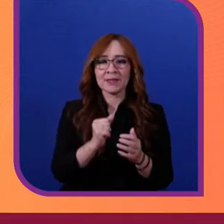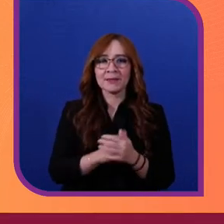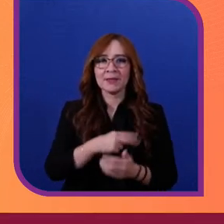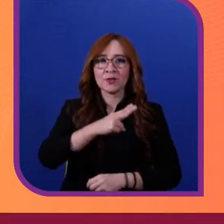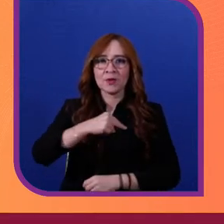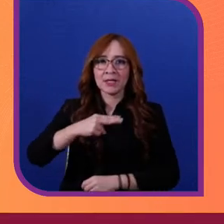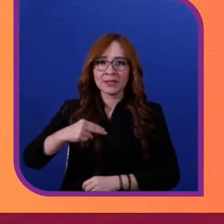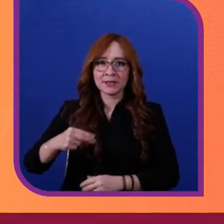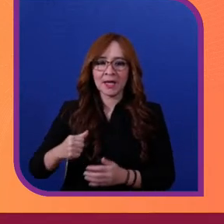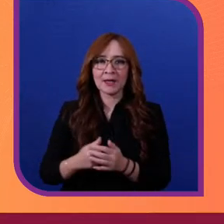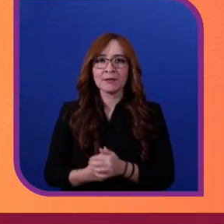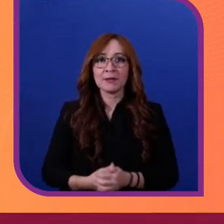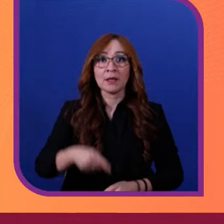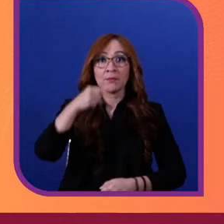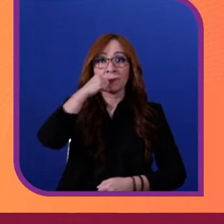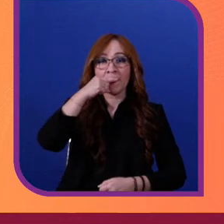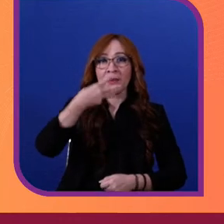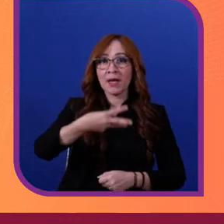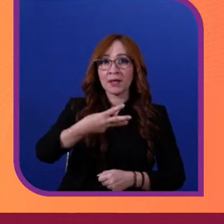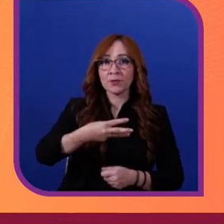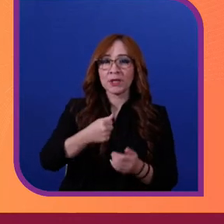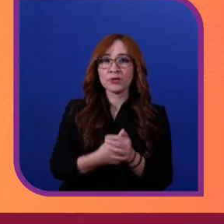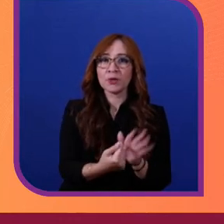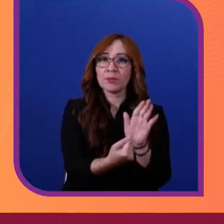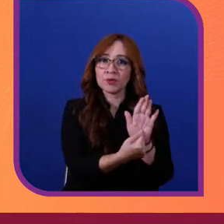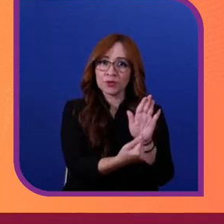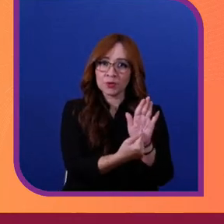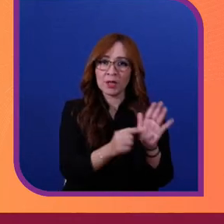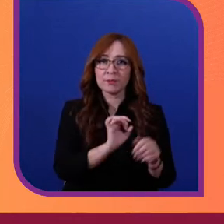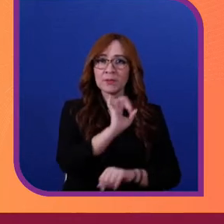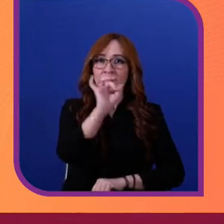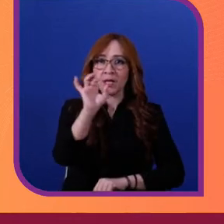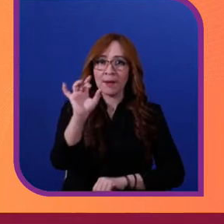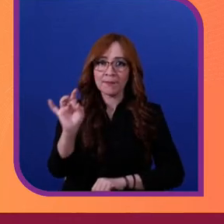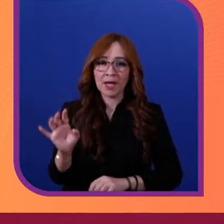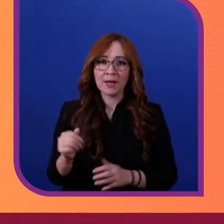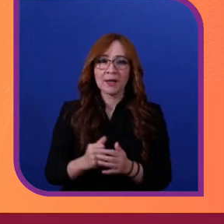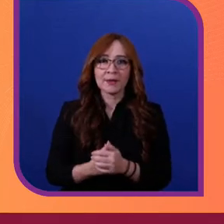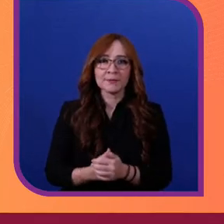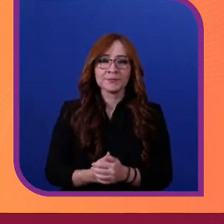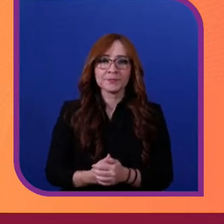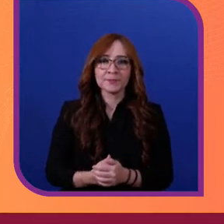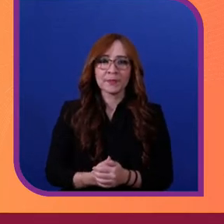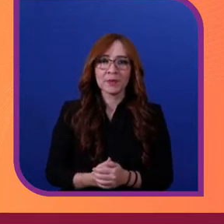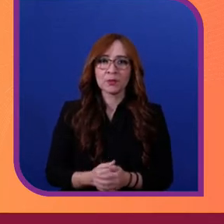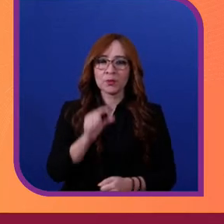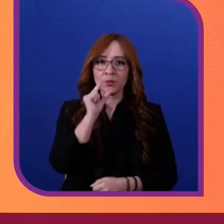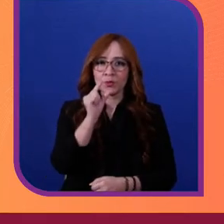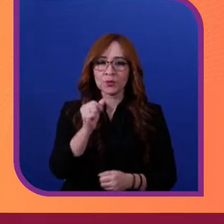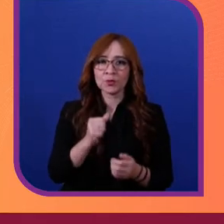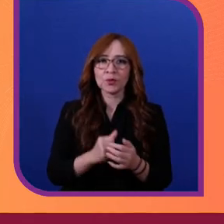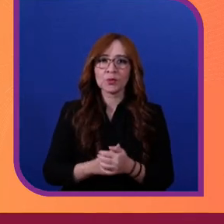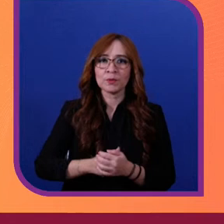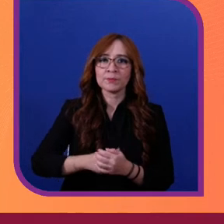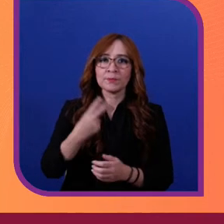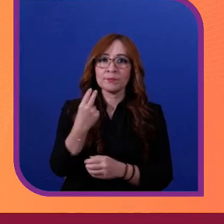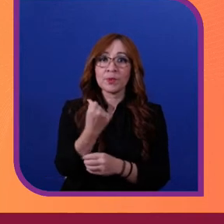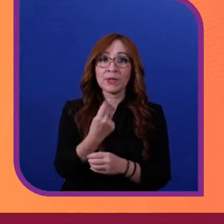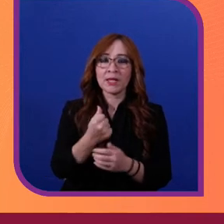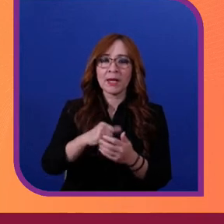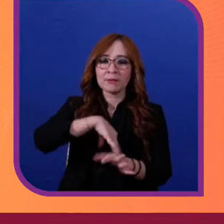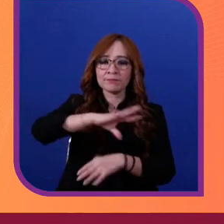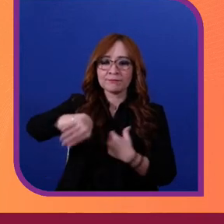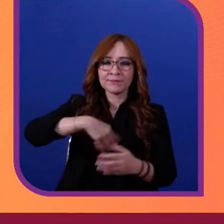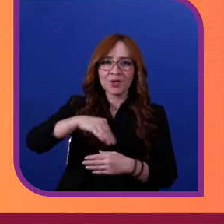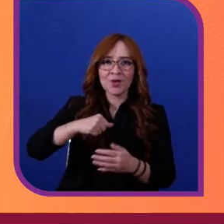sings tablet fitness model CAT SBY dan orde Shine by pt.sma endswith o7w